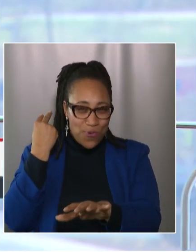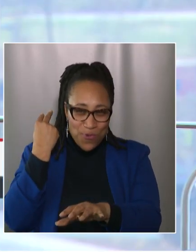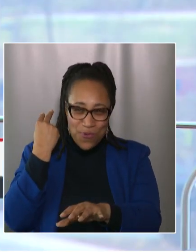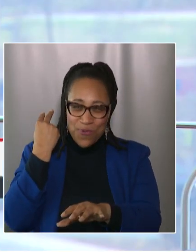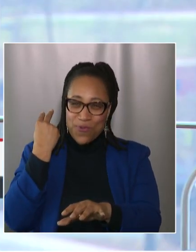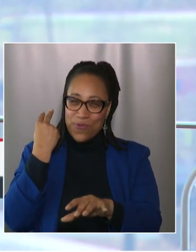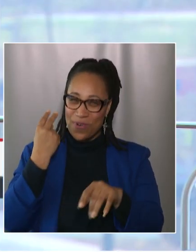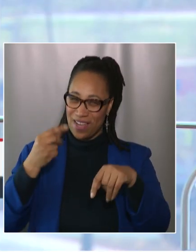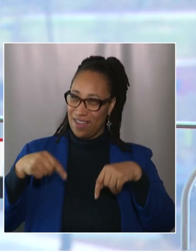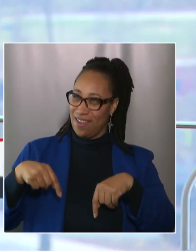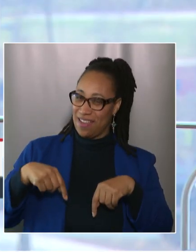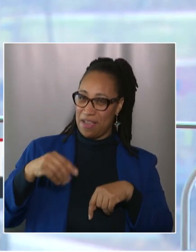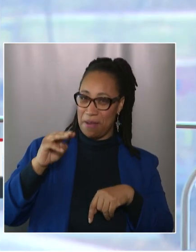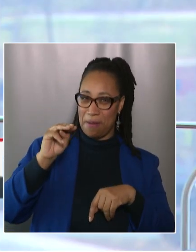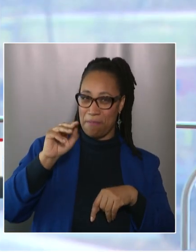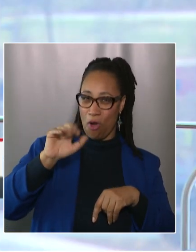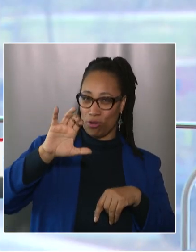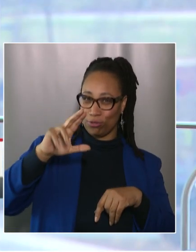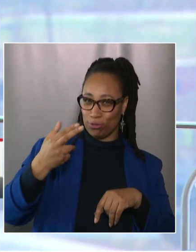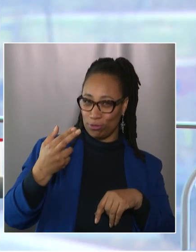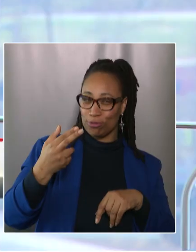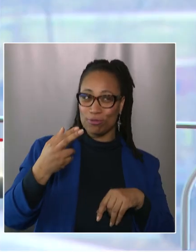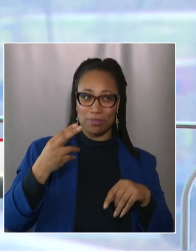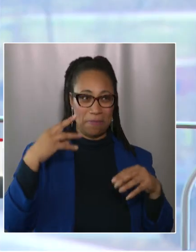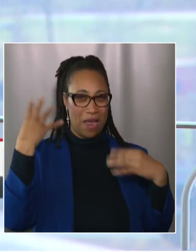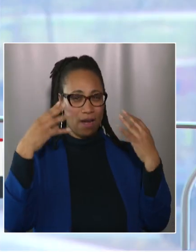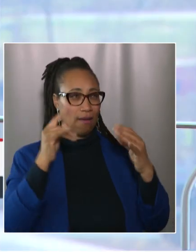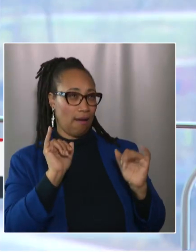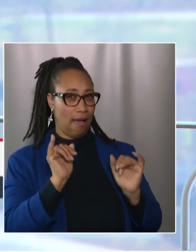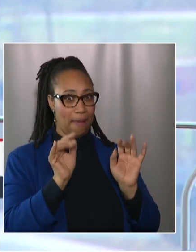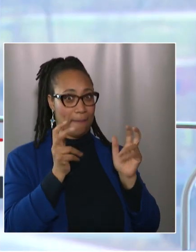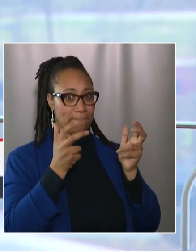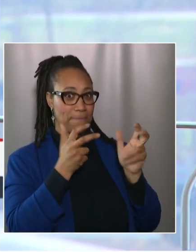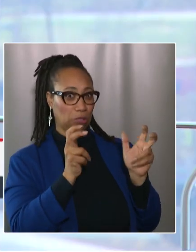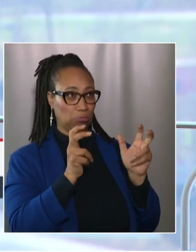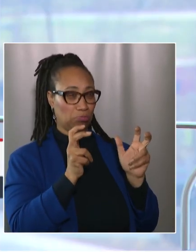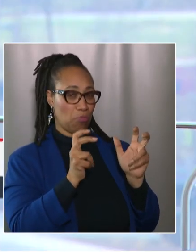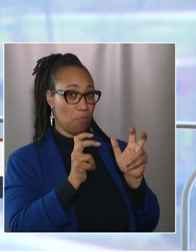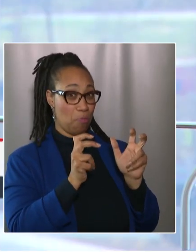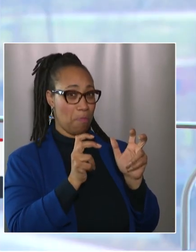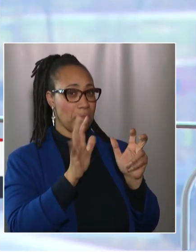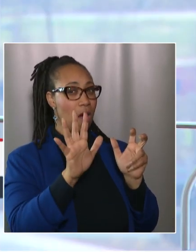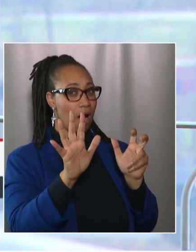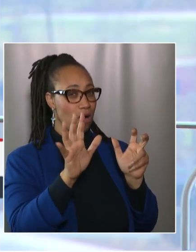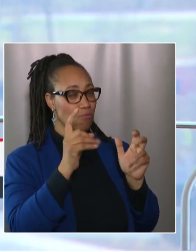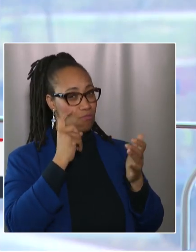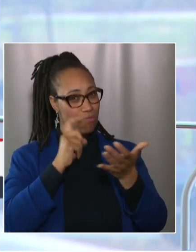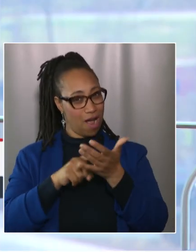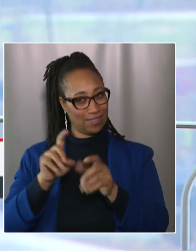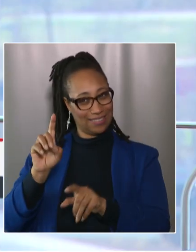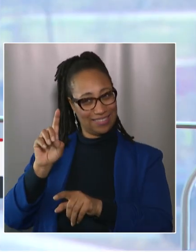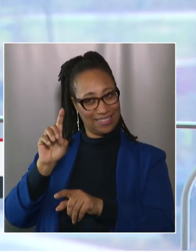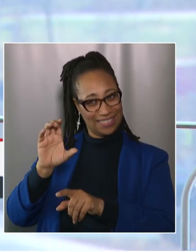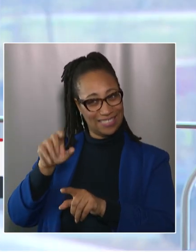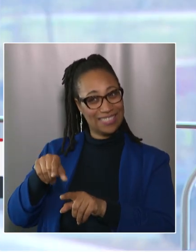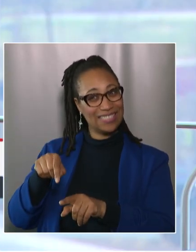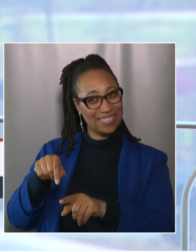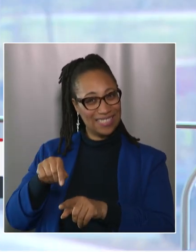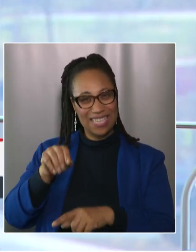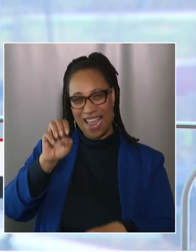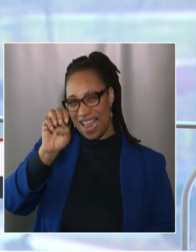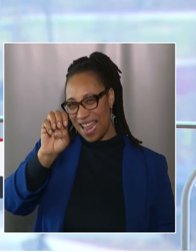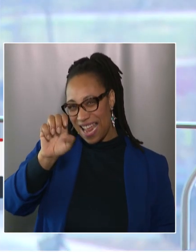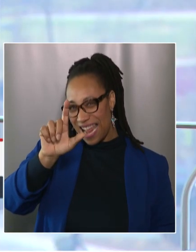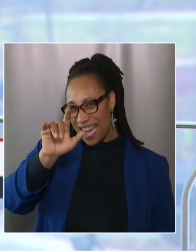Madness, we're excited to be recognizing the district's Elite 8 transformational projects across all 8